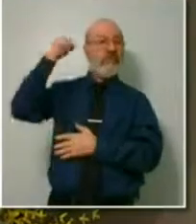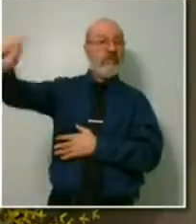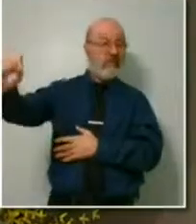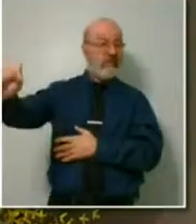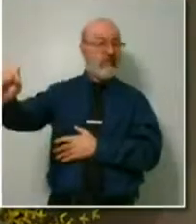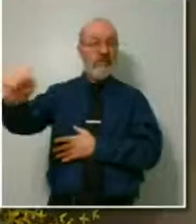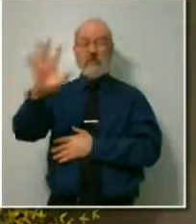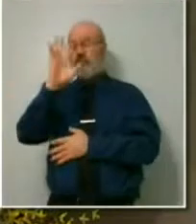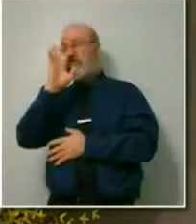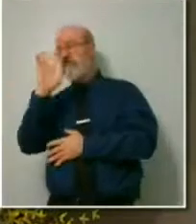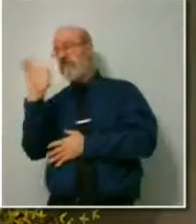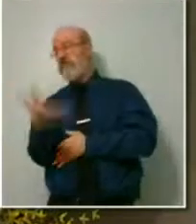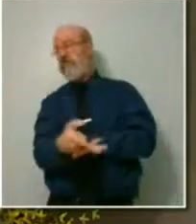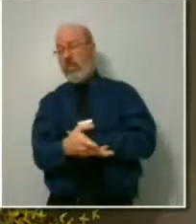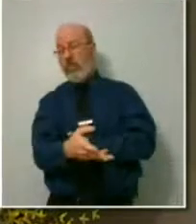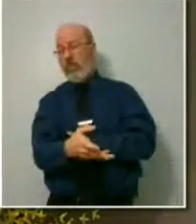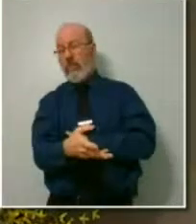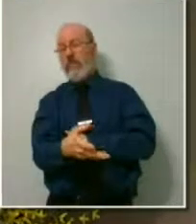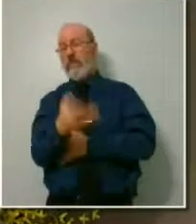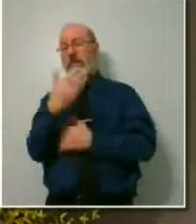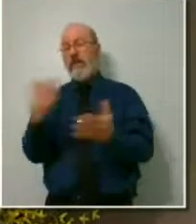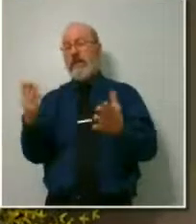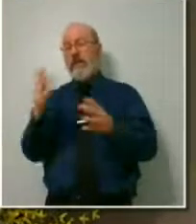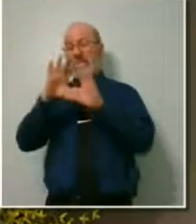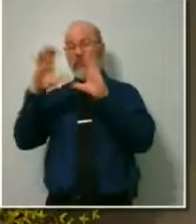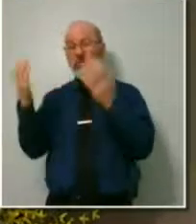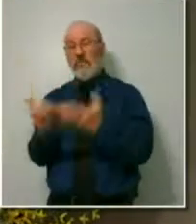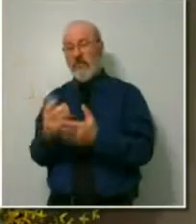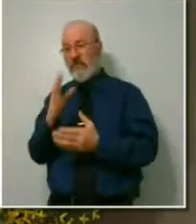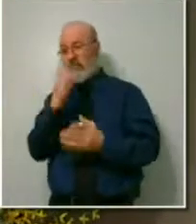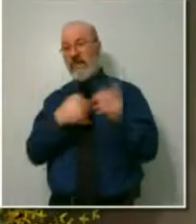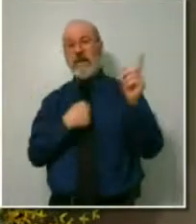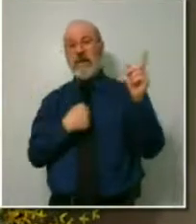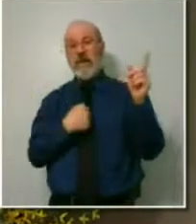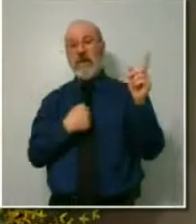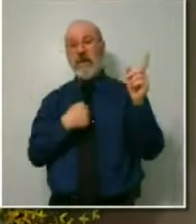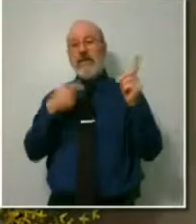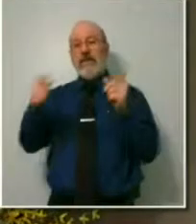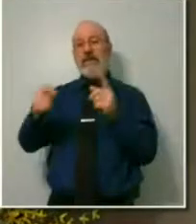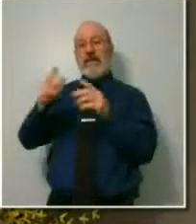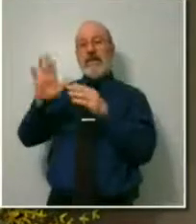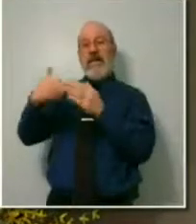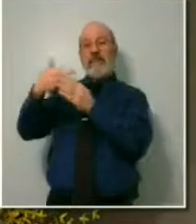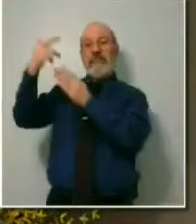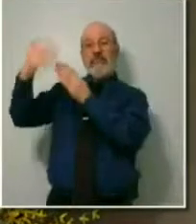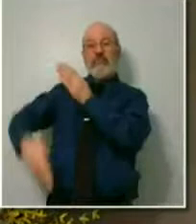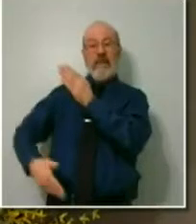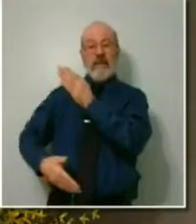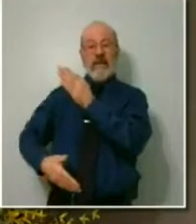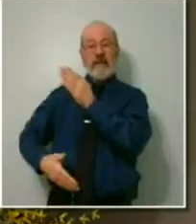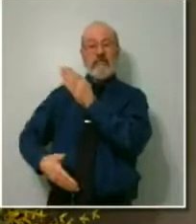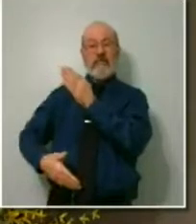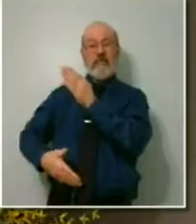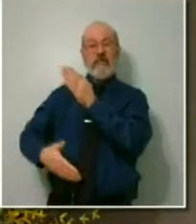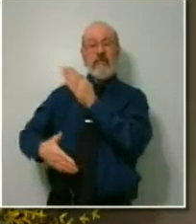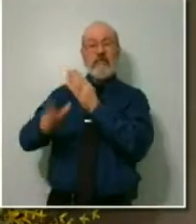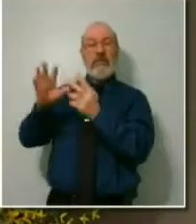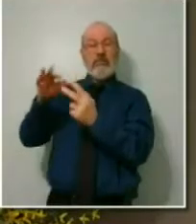or be distracted by the things of this world and forsake me, then this is how it's going to end. This is the result of your